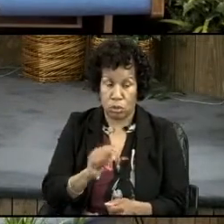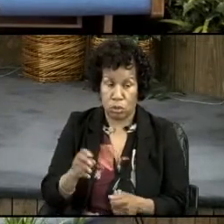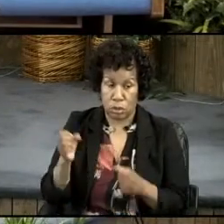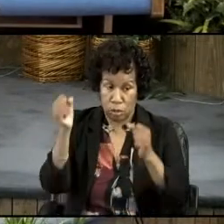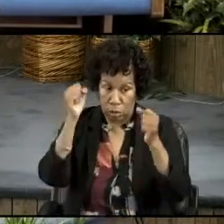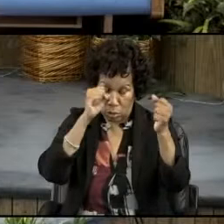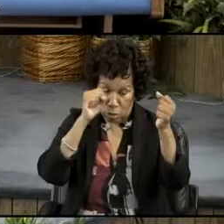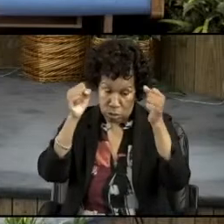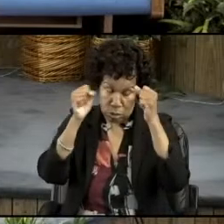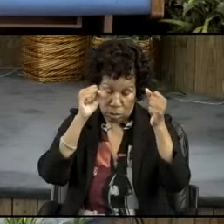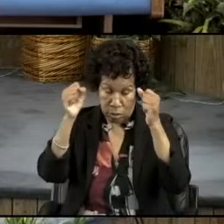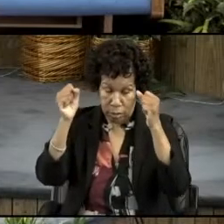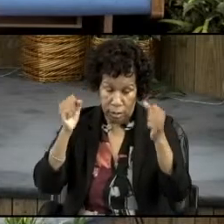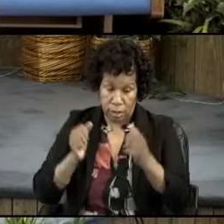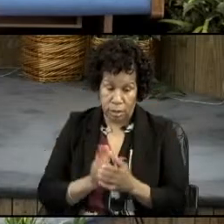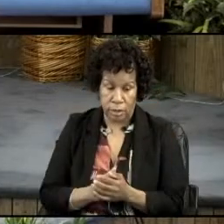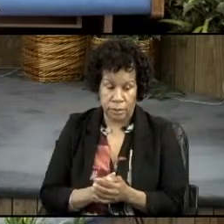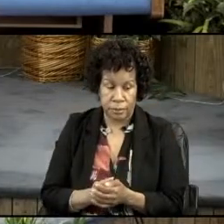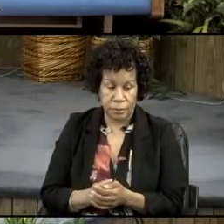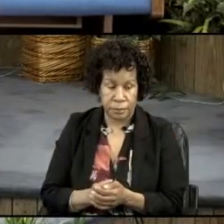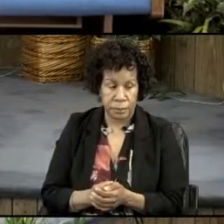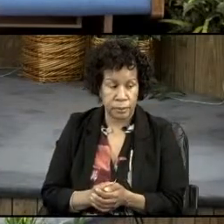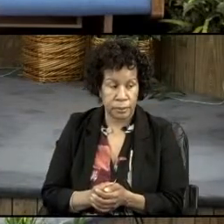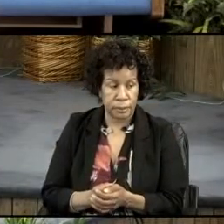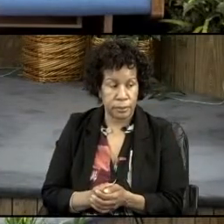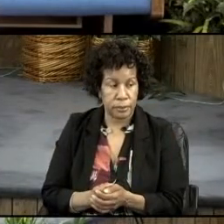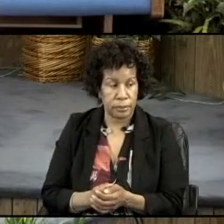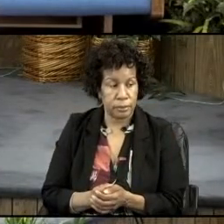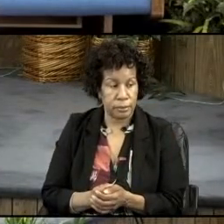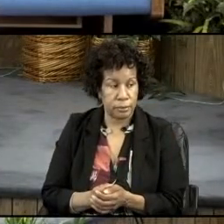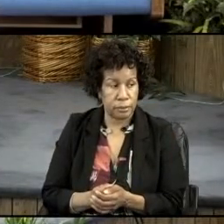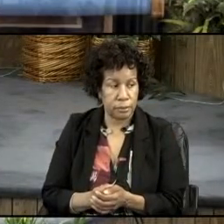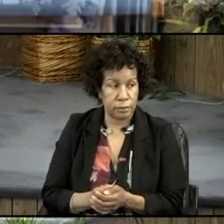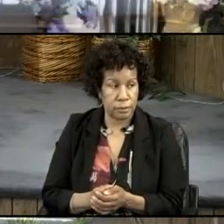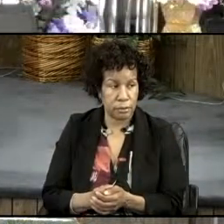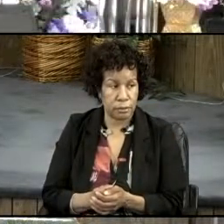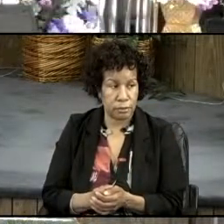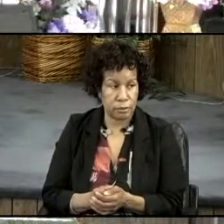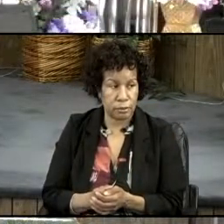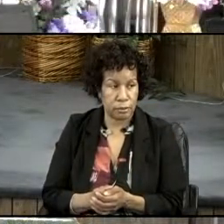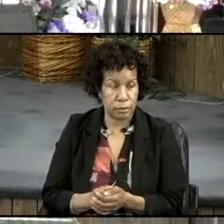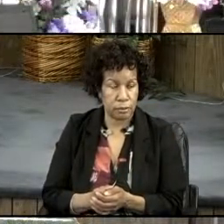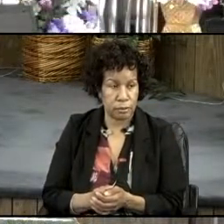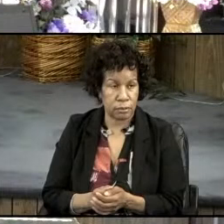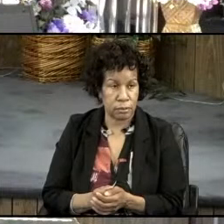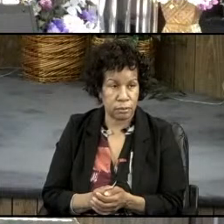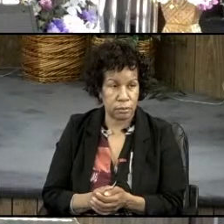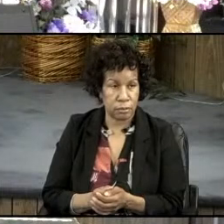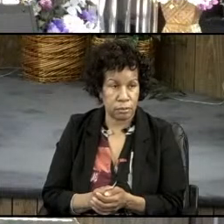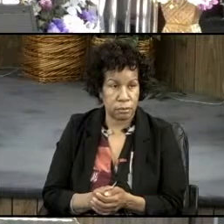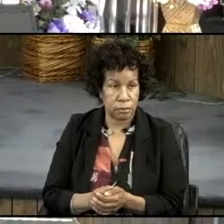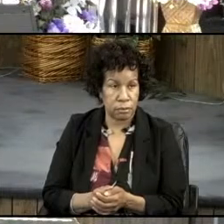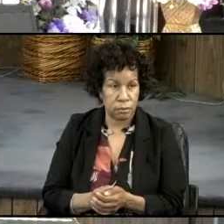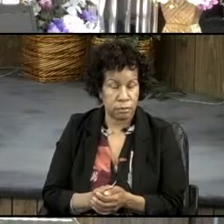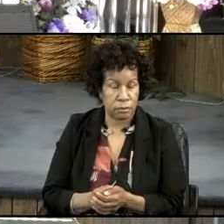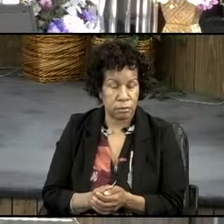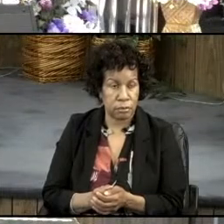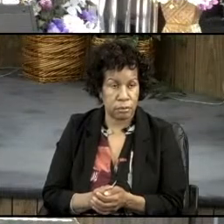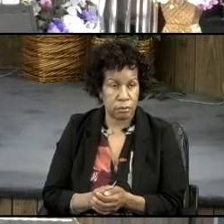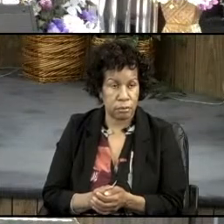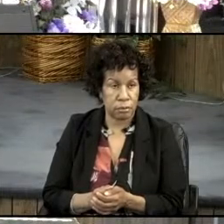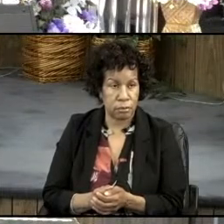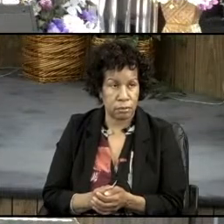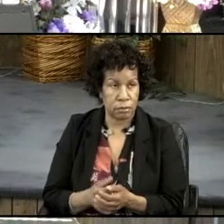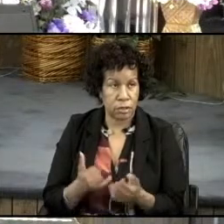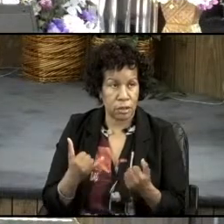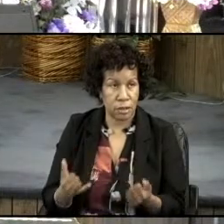The regular Army does it so they get free education, or they get an easy job, or they didn't want to go to jail. But